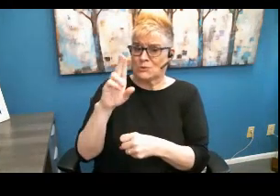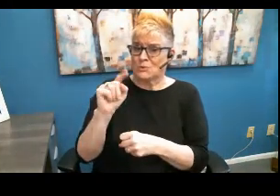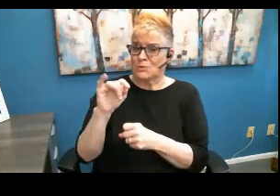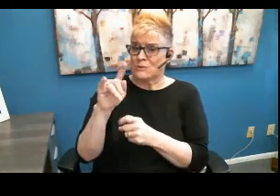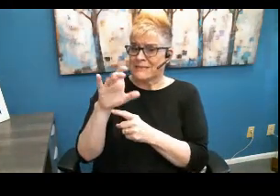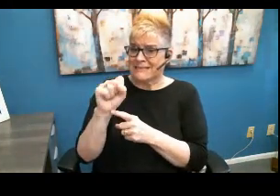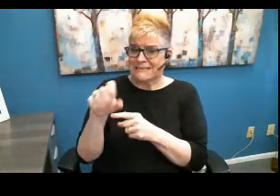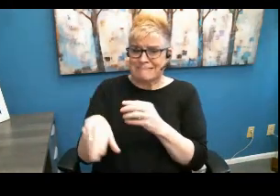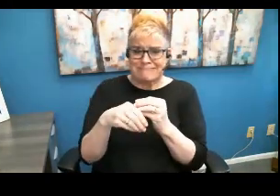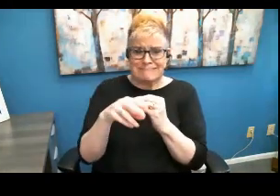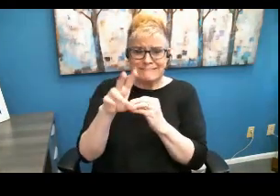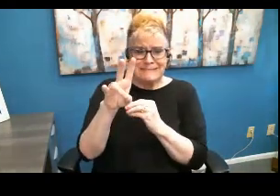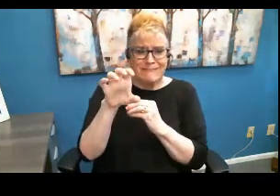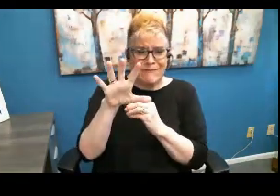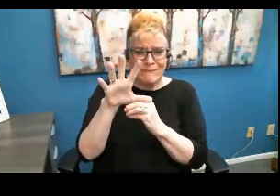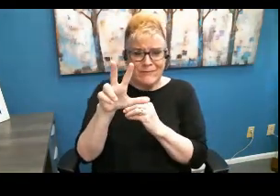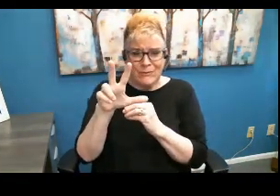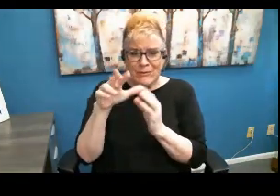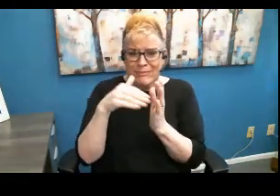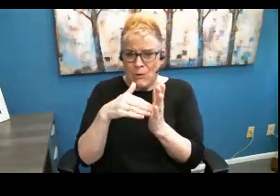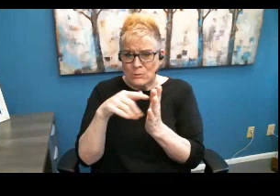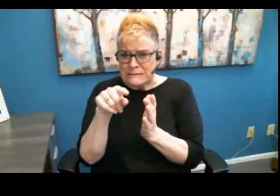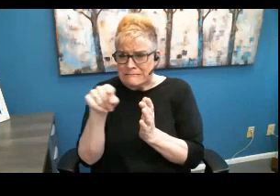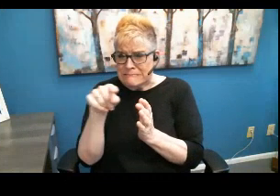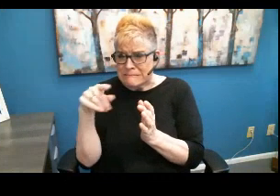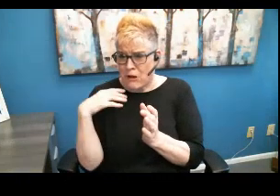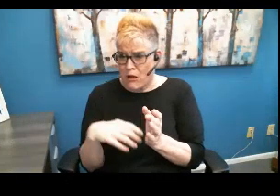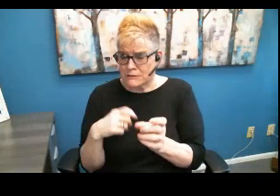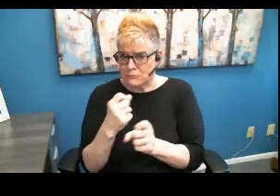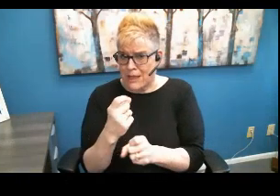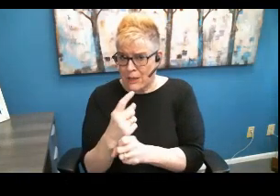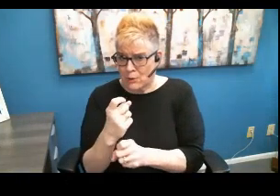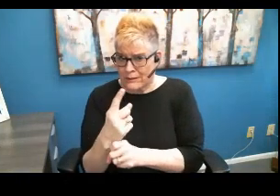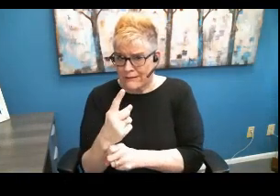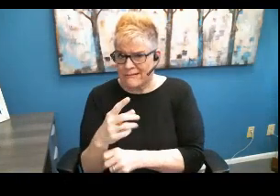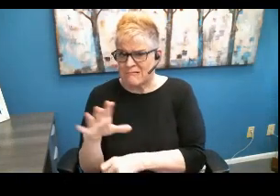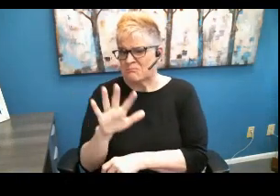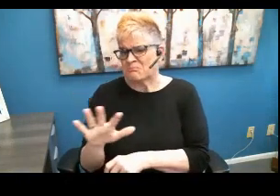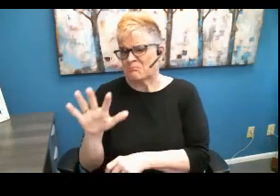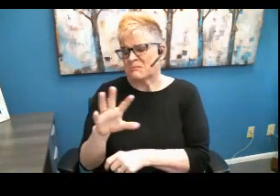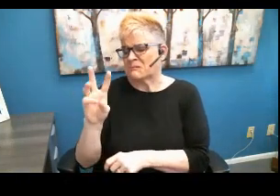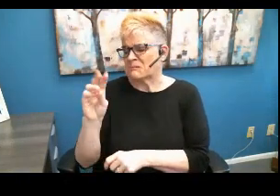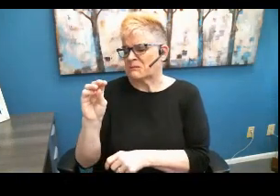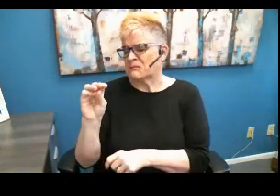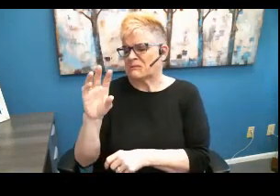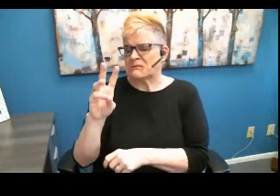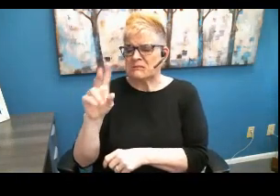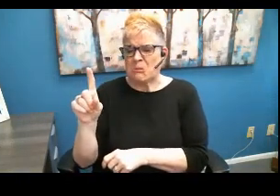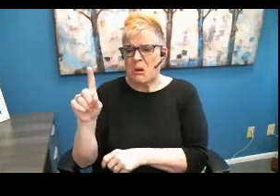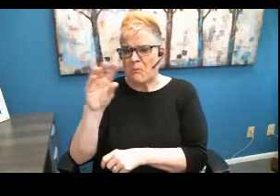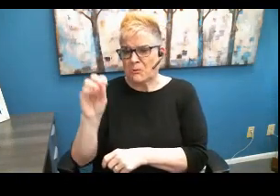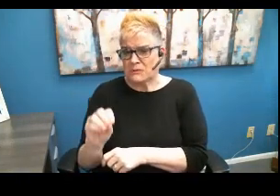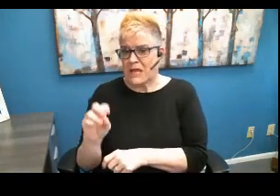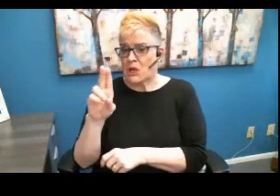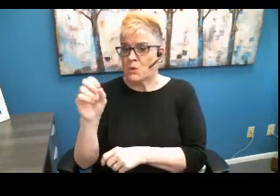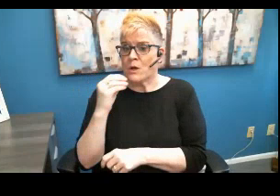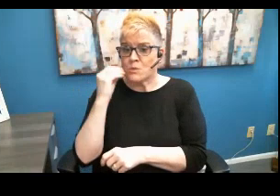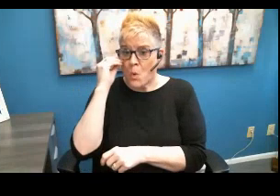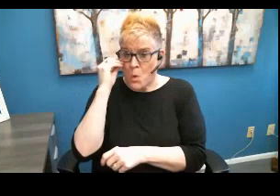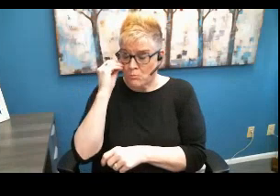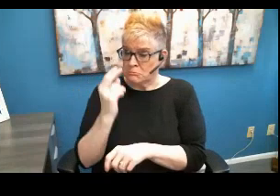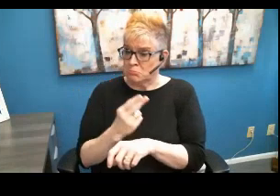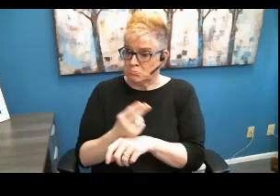like 750,000 customers annually. About 60%, and you're going to see maybe 61% of the U.S. homes